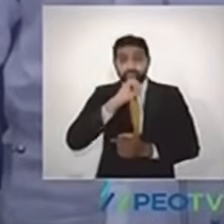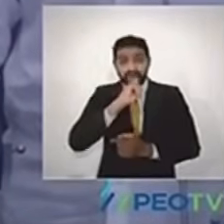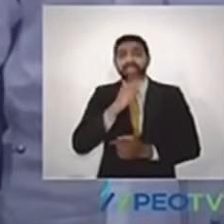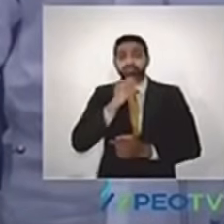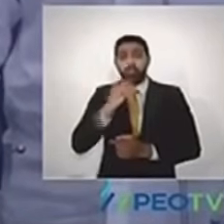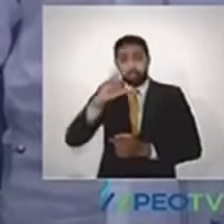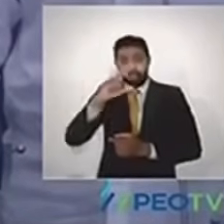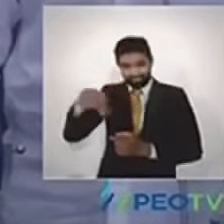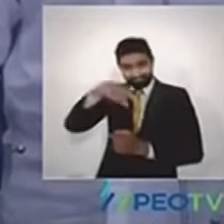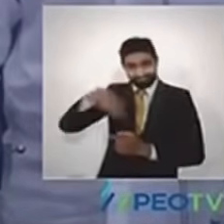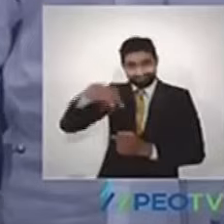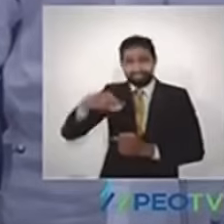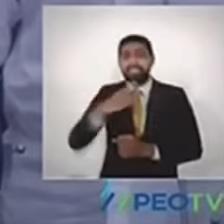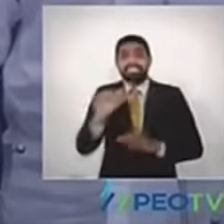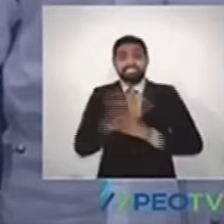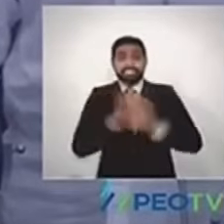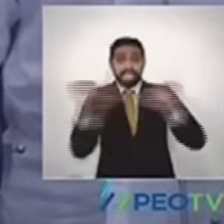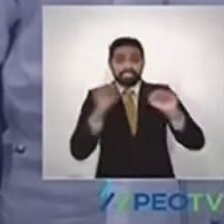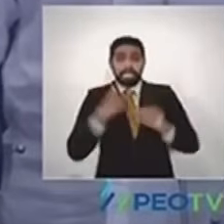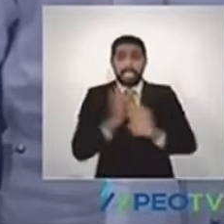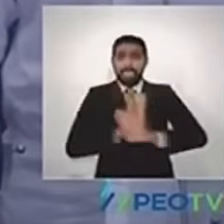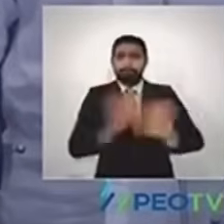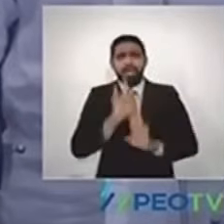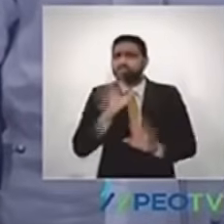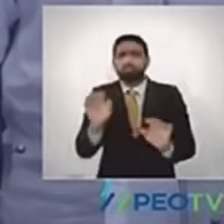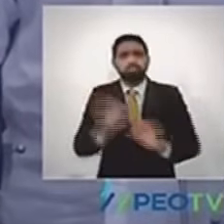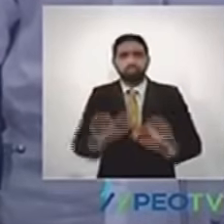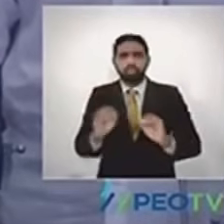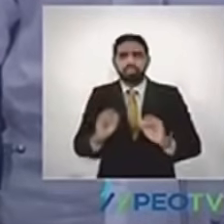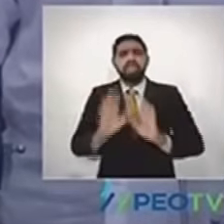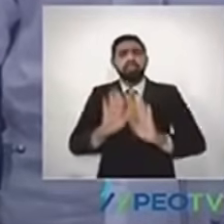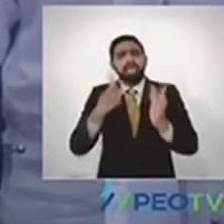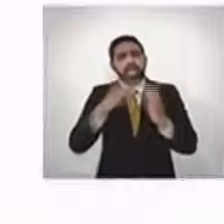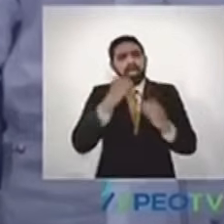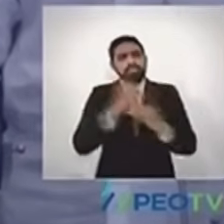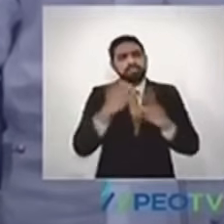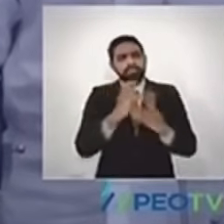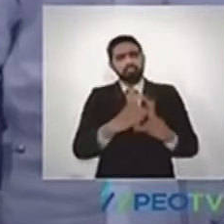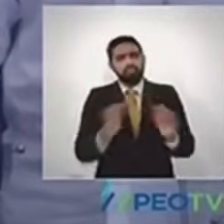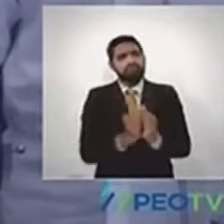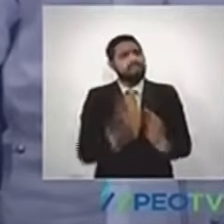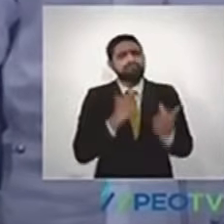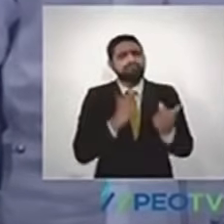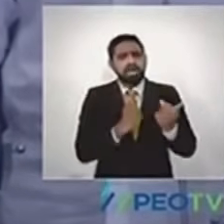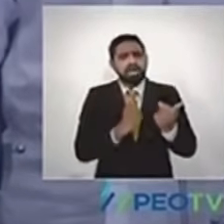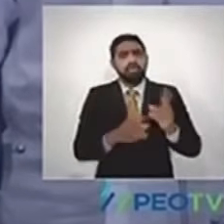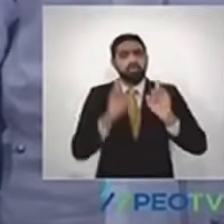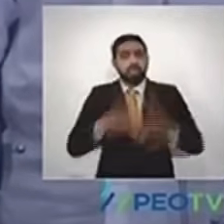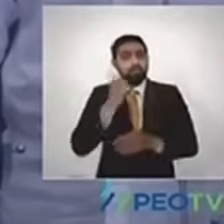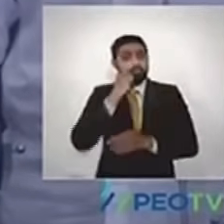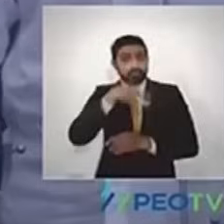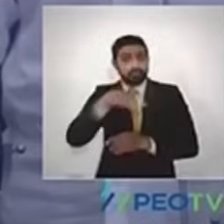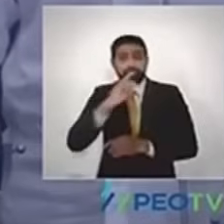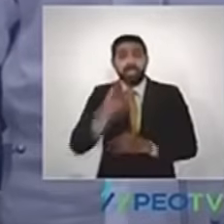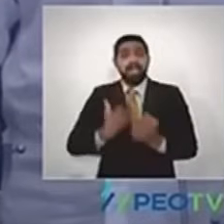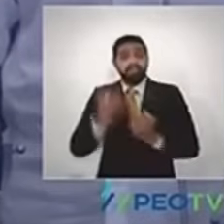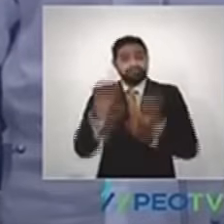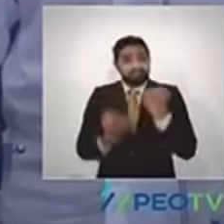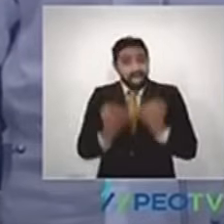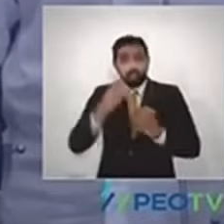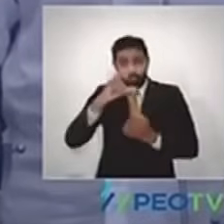protest. Against such a backdrop, how can the IGP act in this manner? He didn't allow anyone to even park a vehicle within the Colombo city